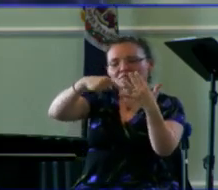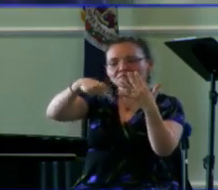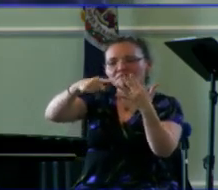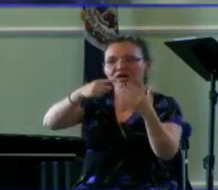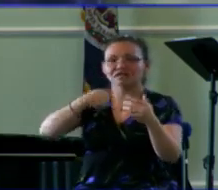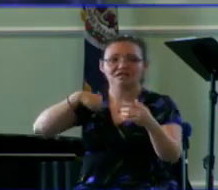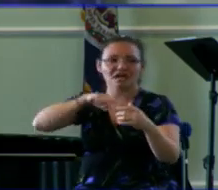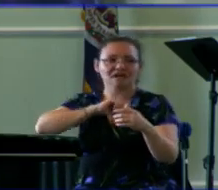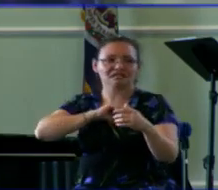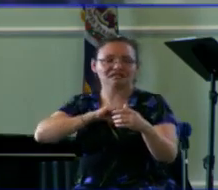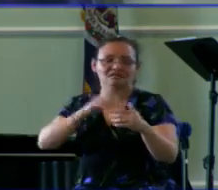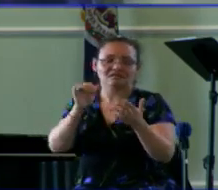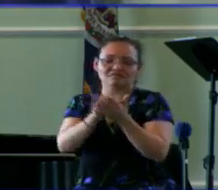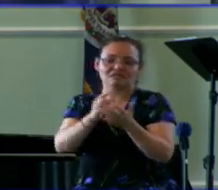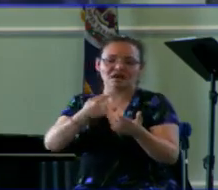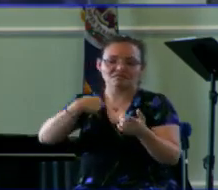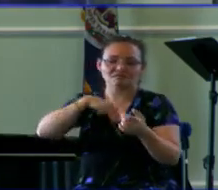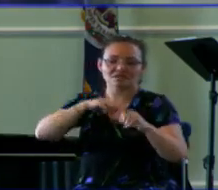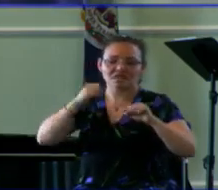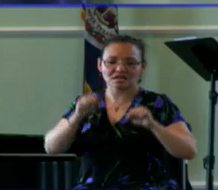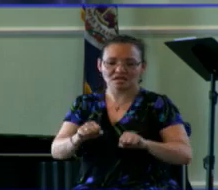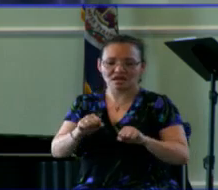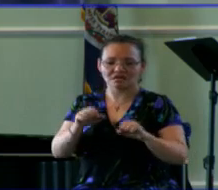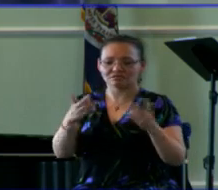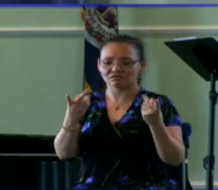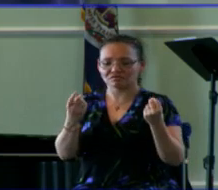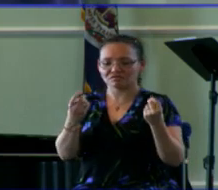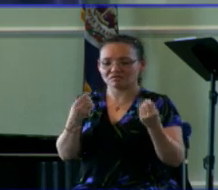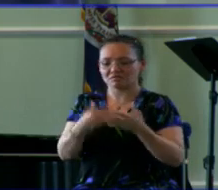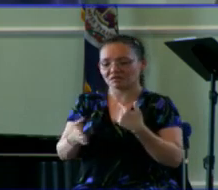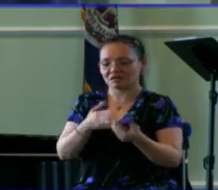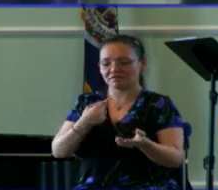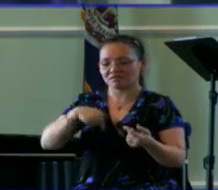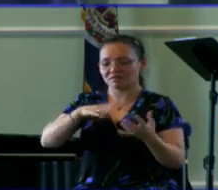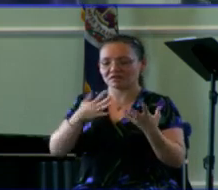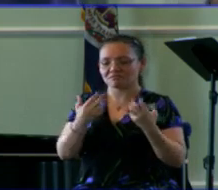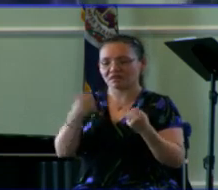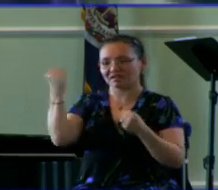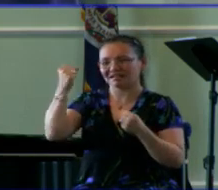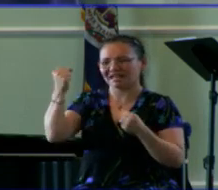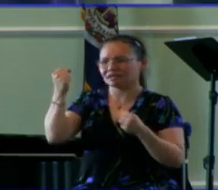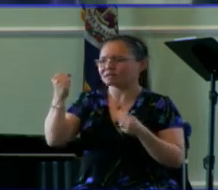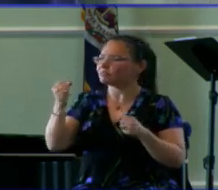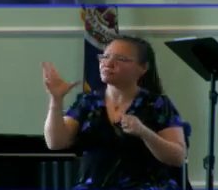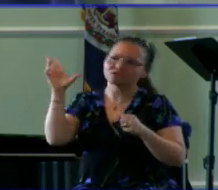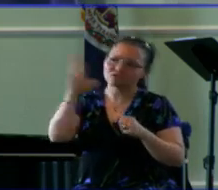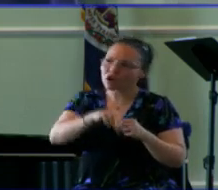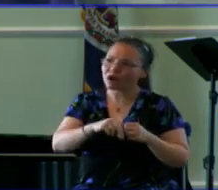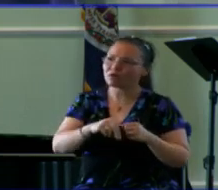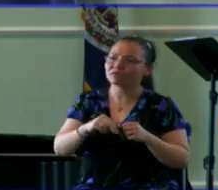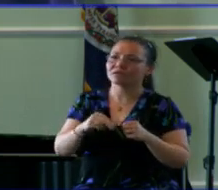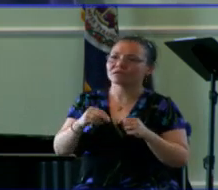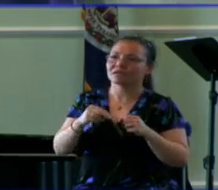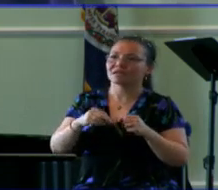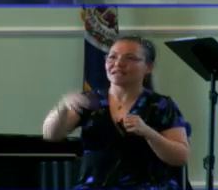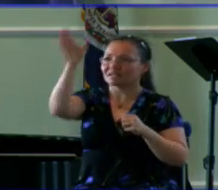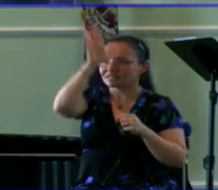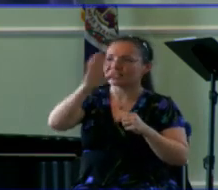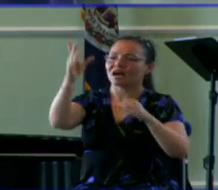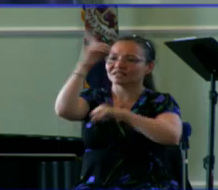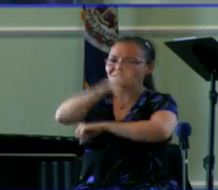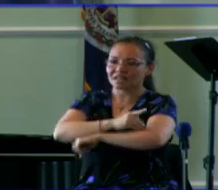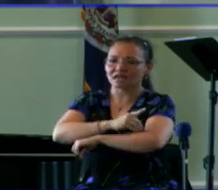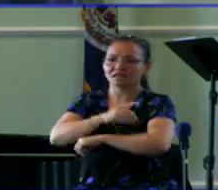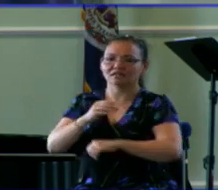that we can do whatever we want on the Sabbath. It is not our day. It's God's day. Amen?